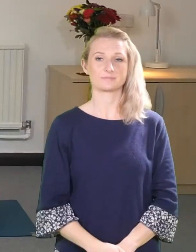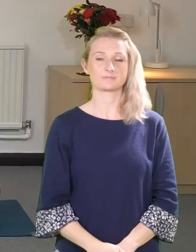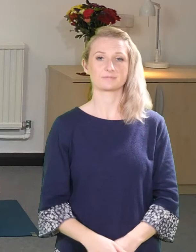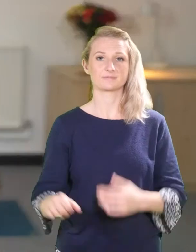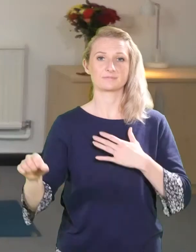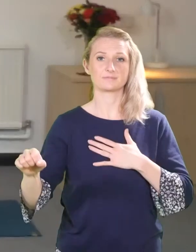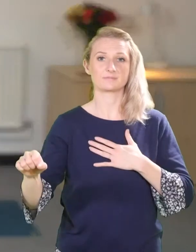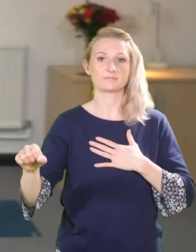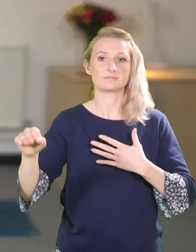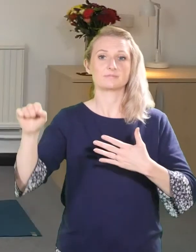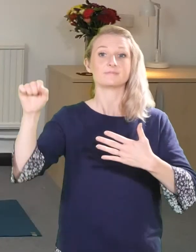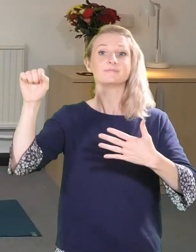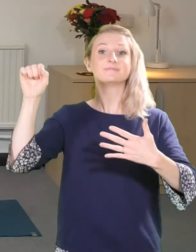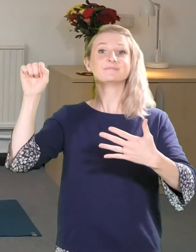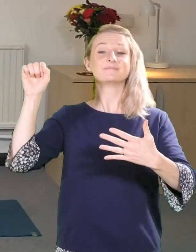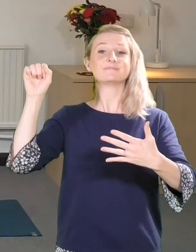Breathing in, lift up.